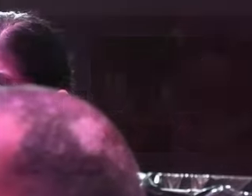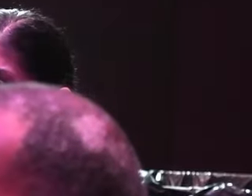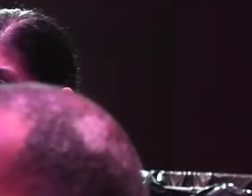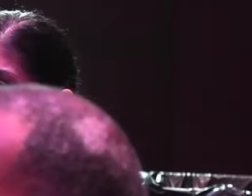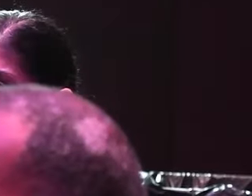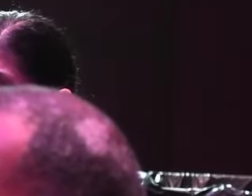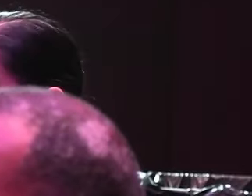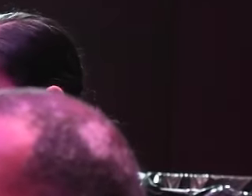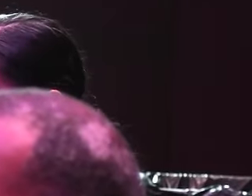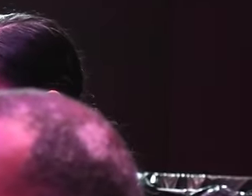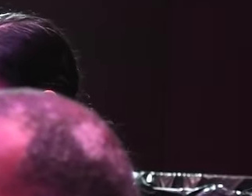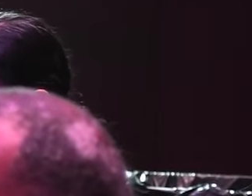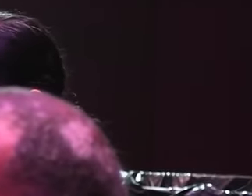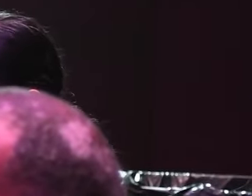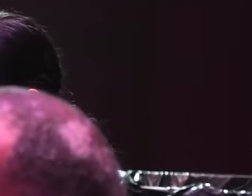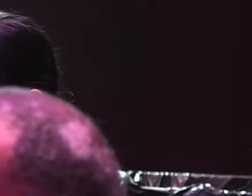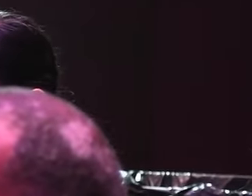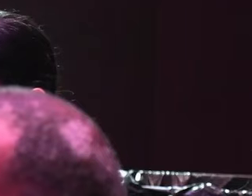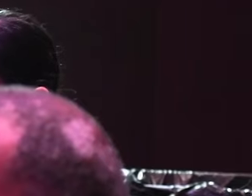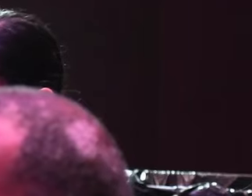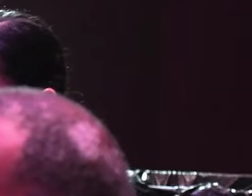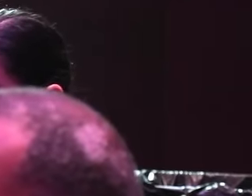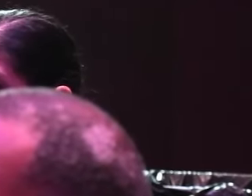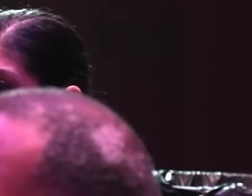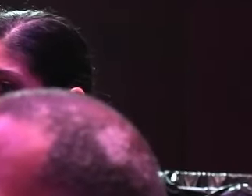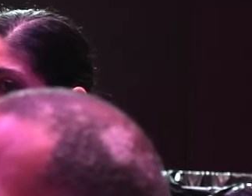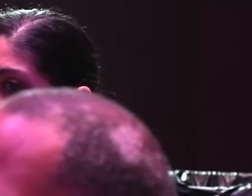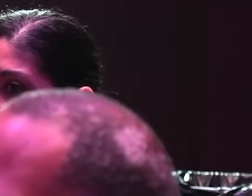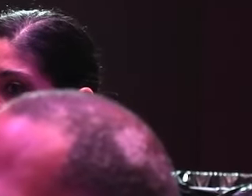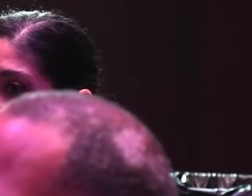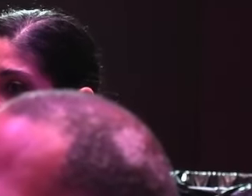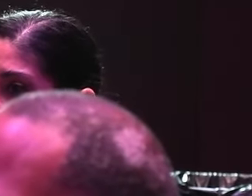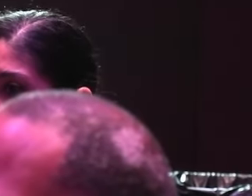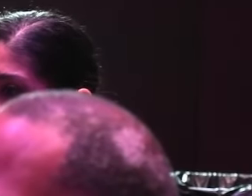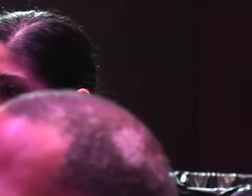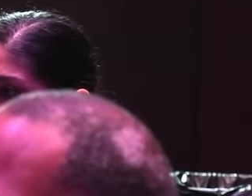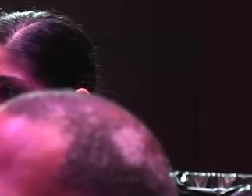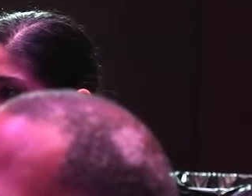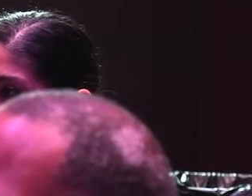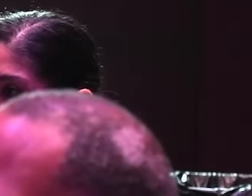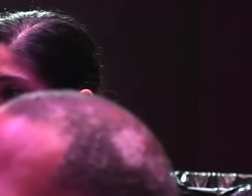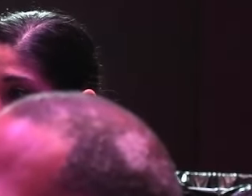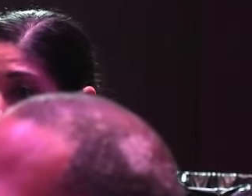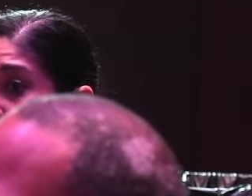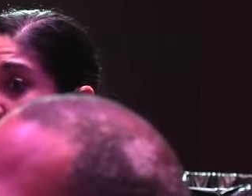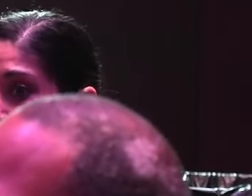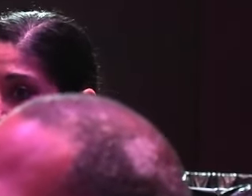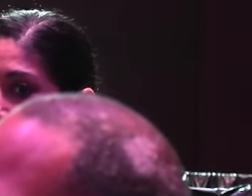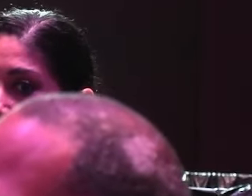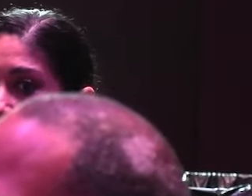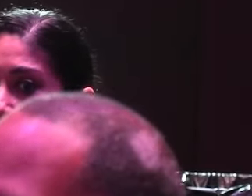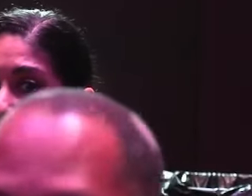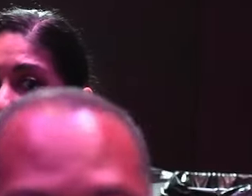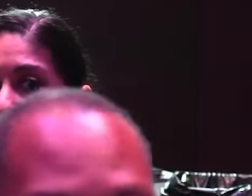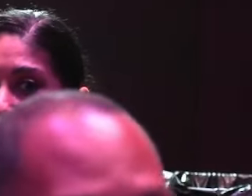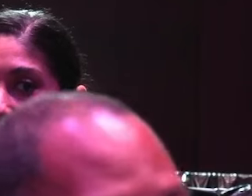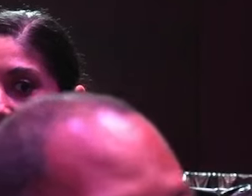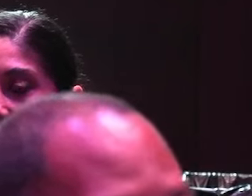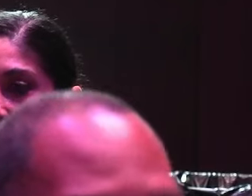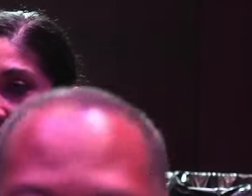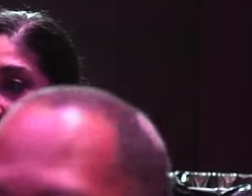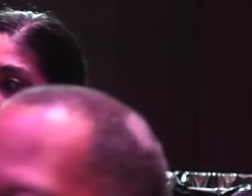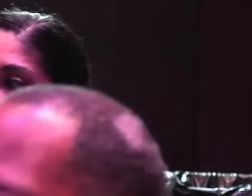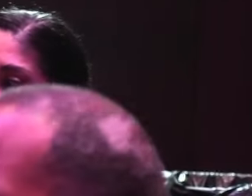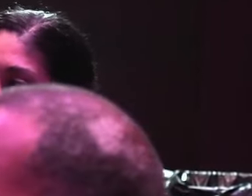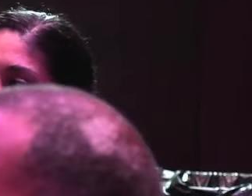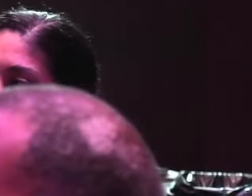room to be part of that infiltration process. So I just wanted to voice my appreciation for you all for doing the work that